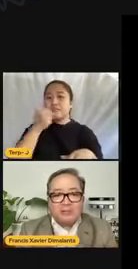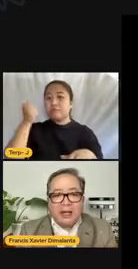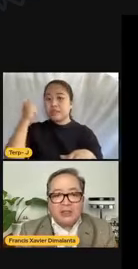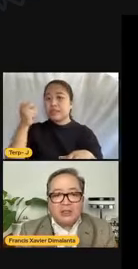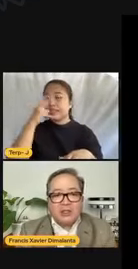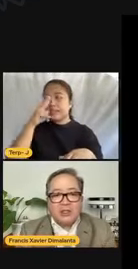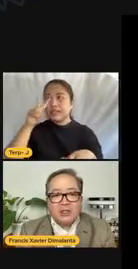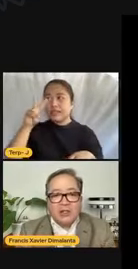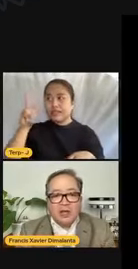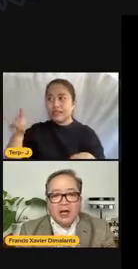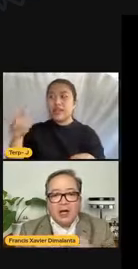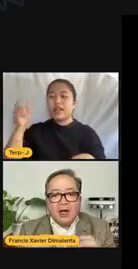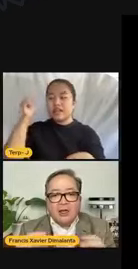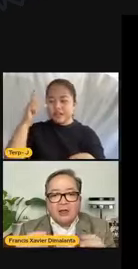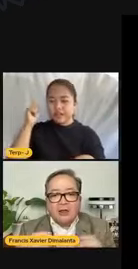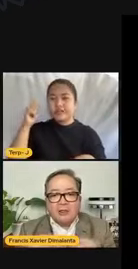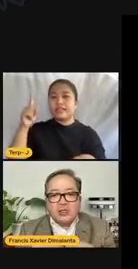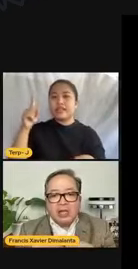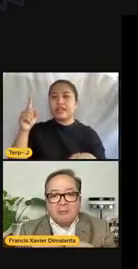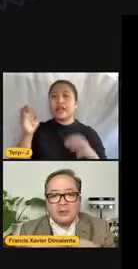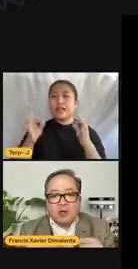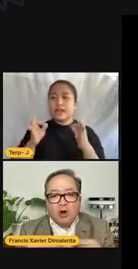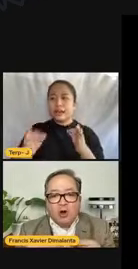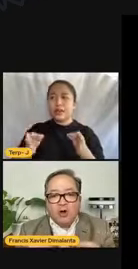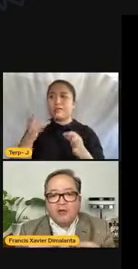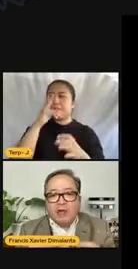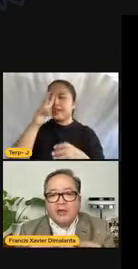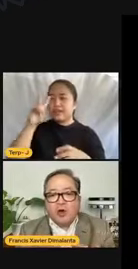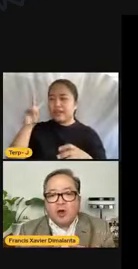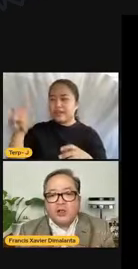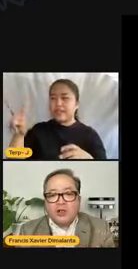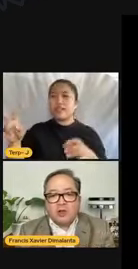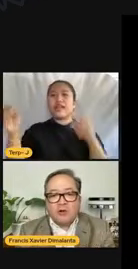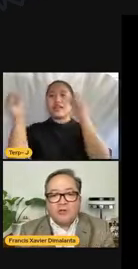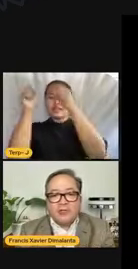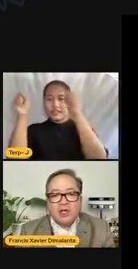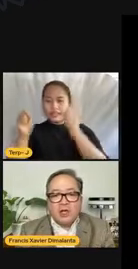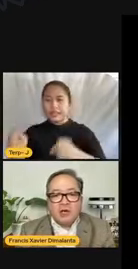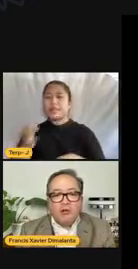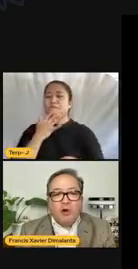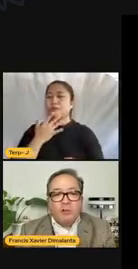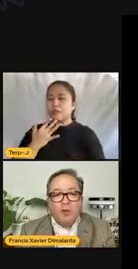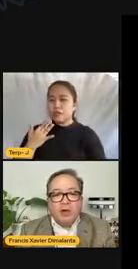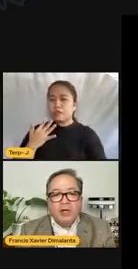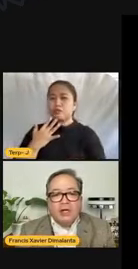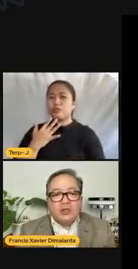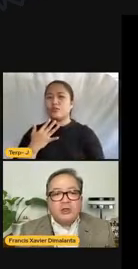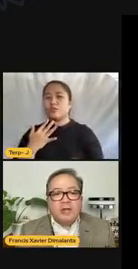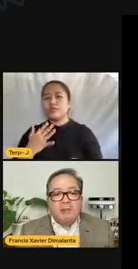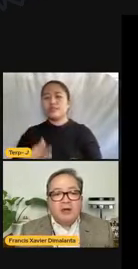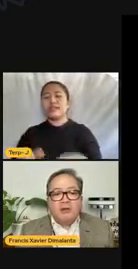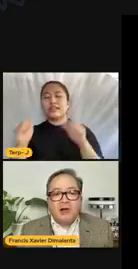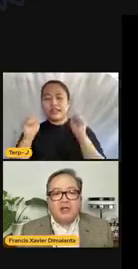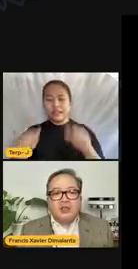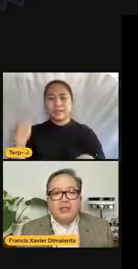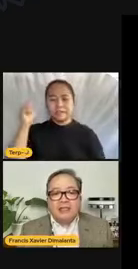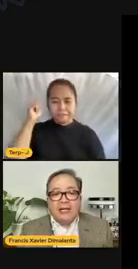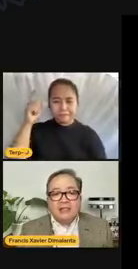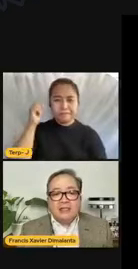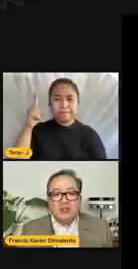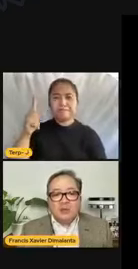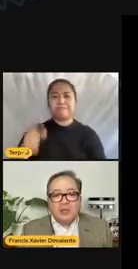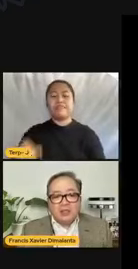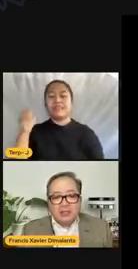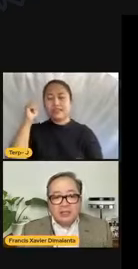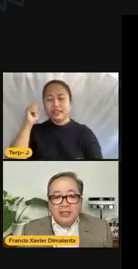at all these patterns here, the shapes of and the colors of this form board. So they better function in